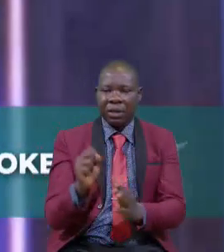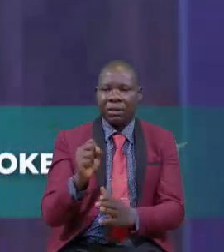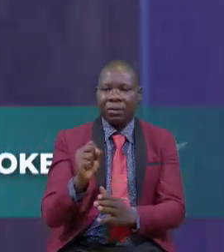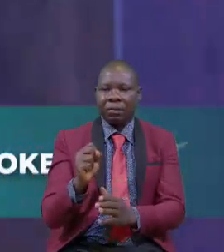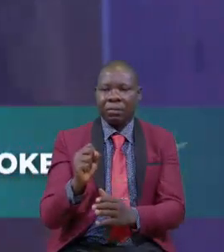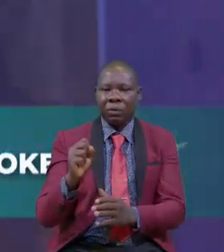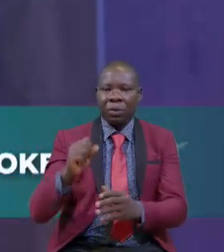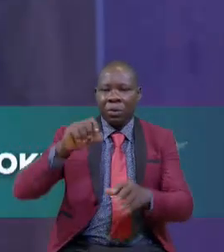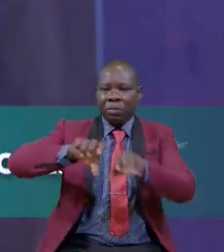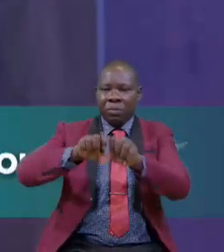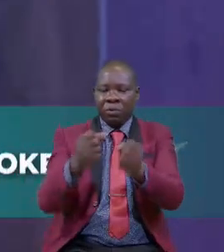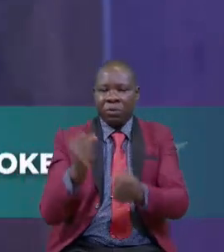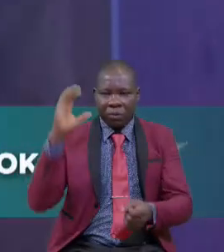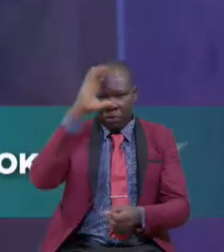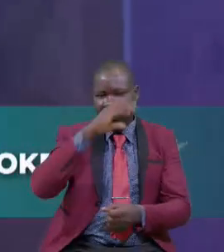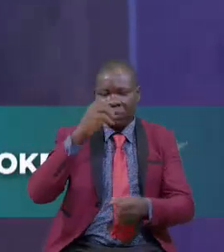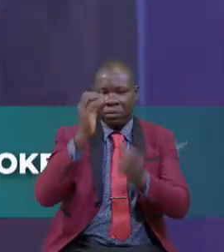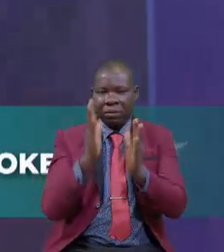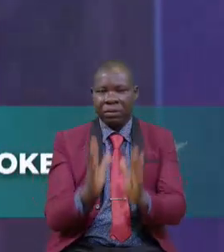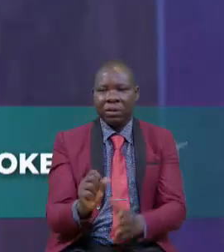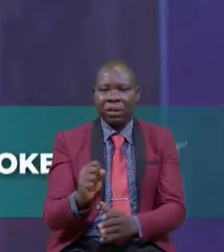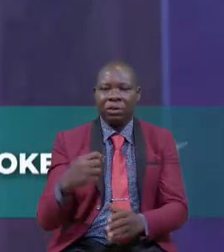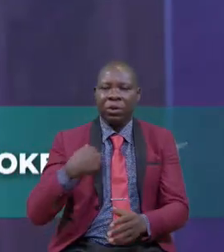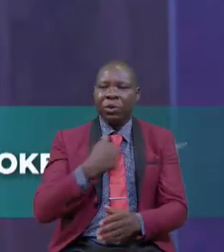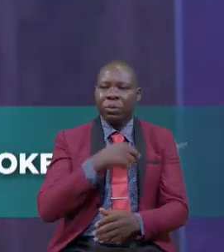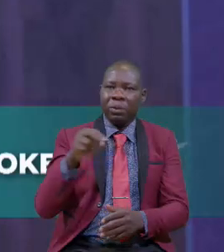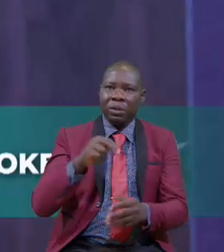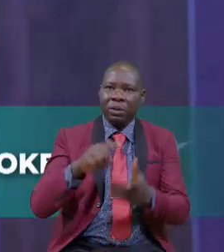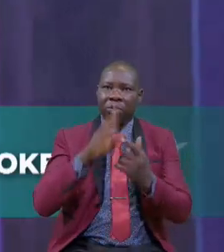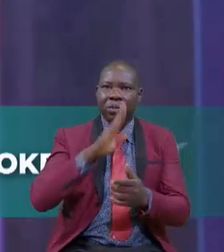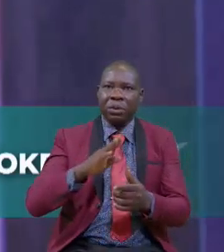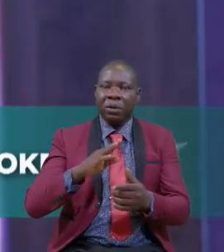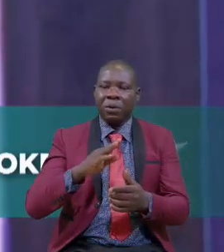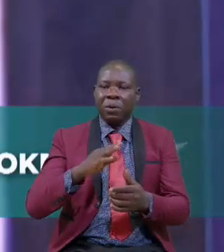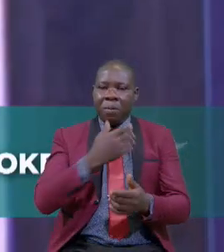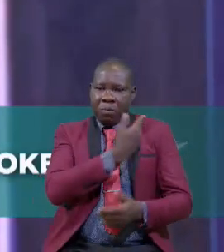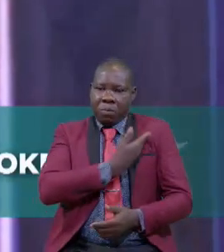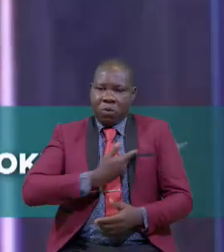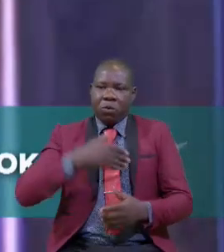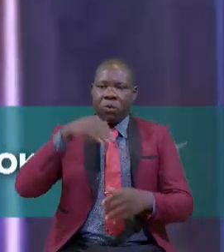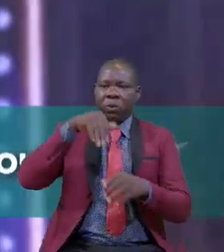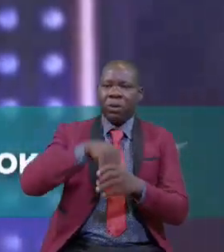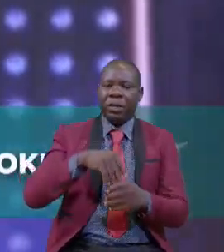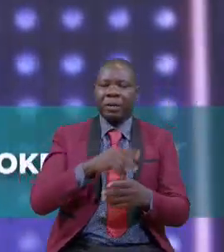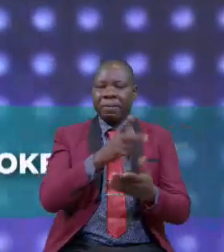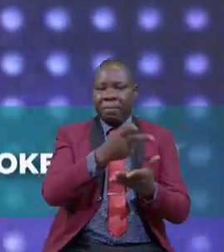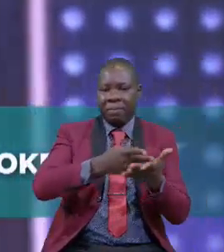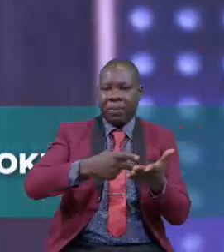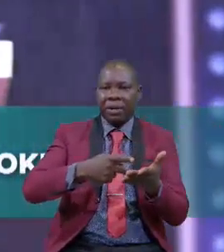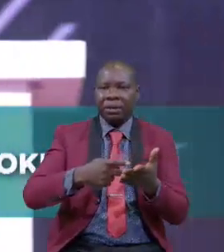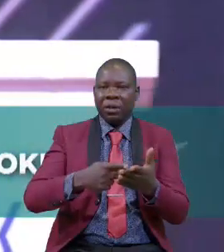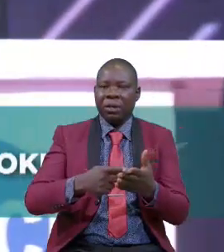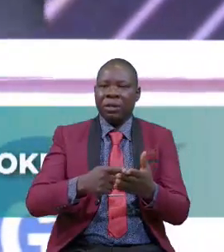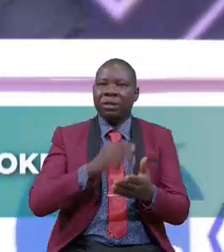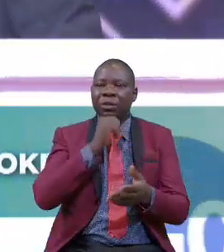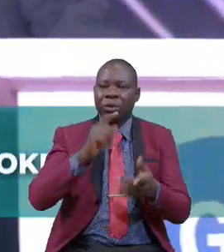seekers. We need to be broken. In fact, God does not use what is not broken. You have to break that